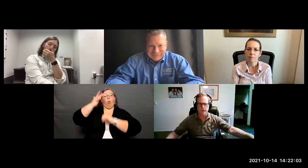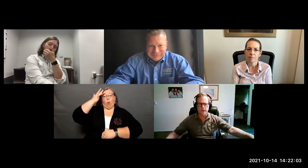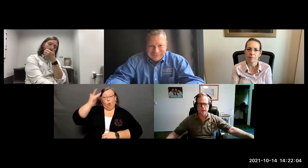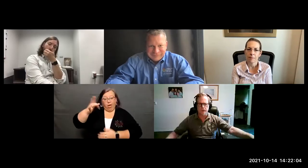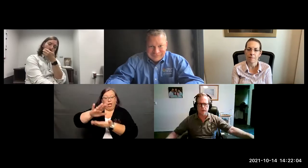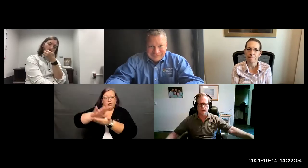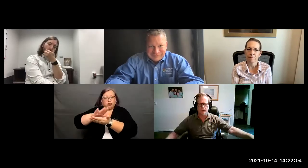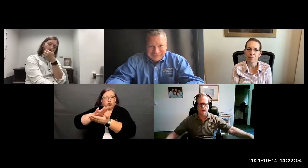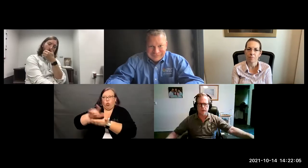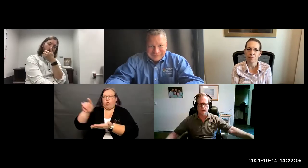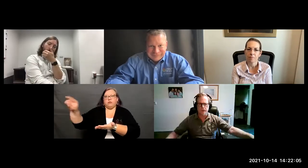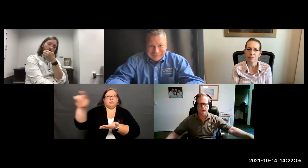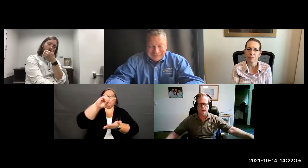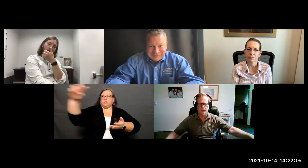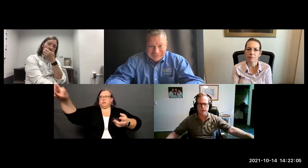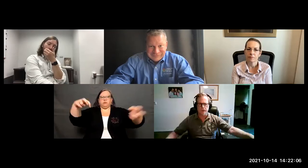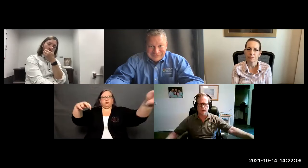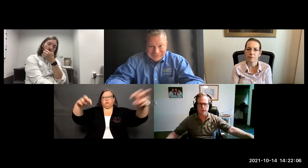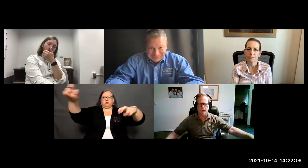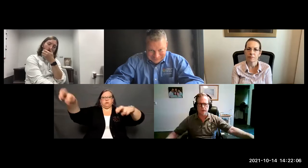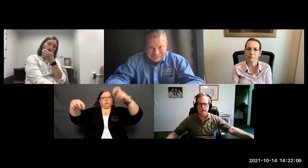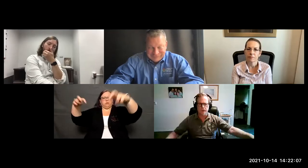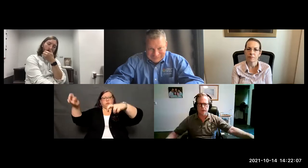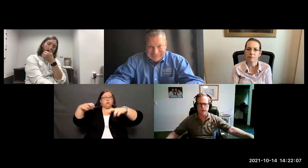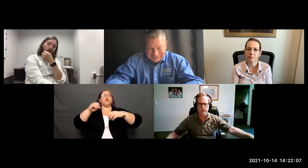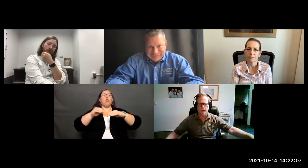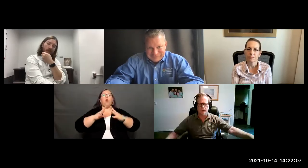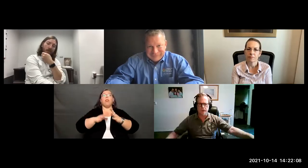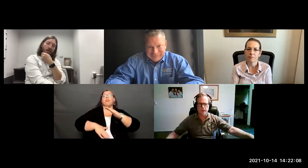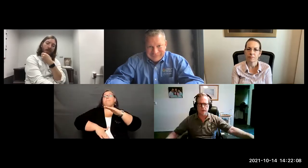be transferred without violating it,